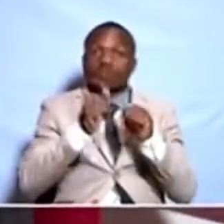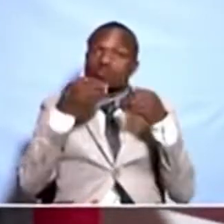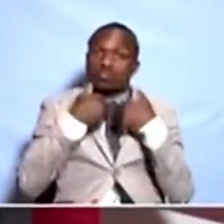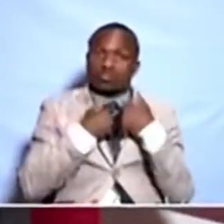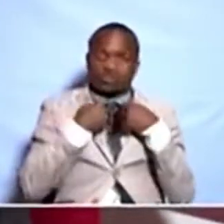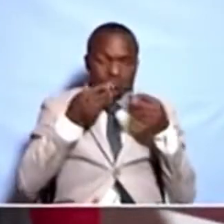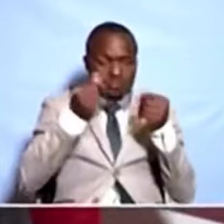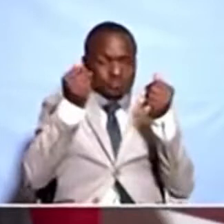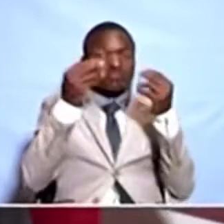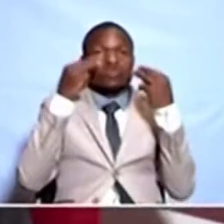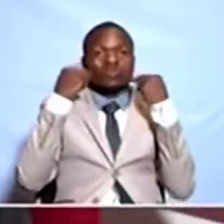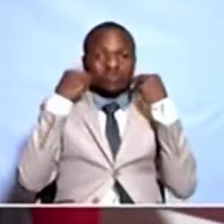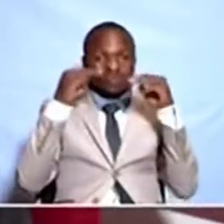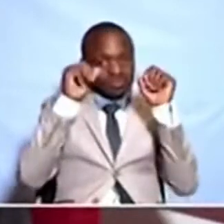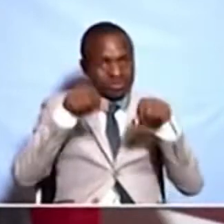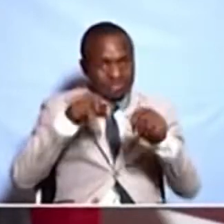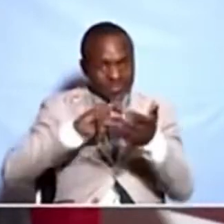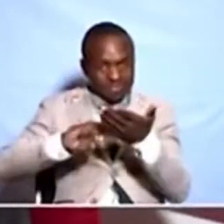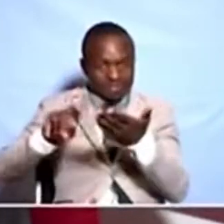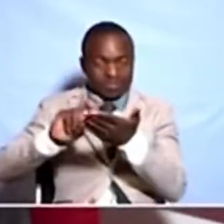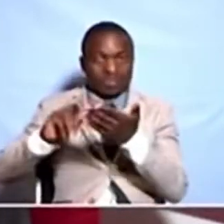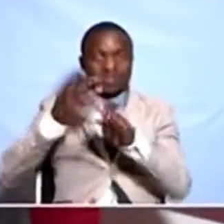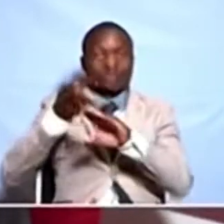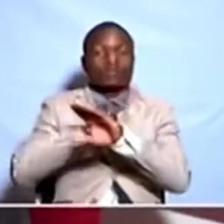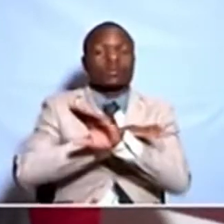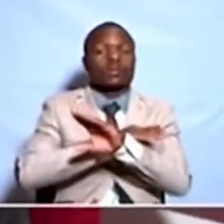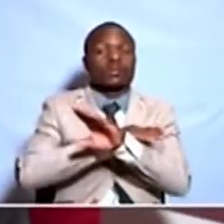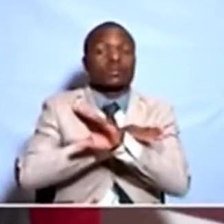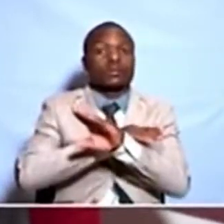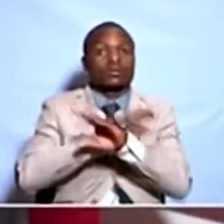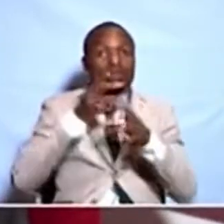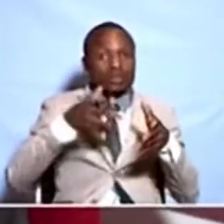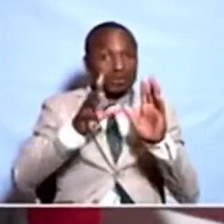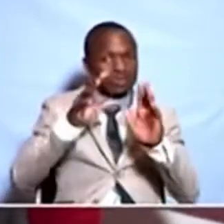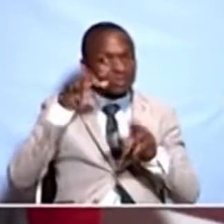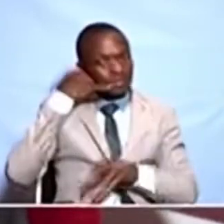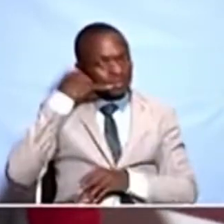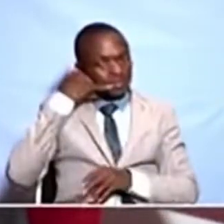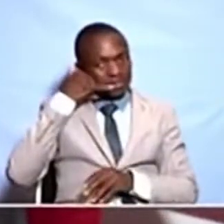few messages that we can read before we can accommodate callers.